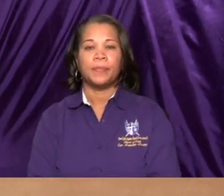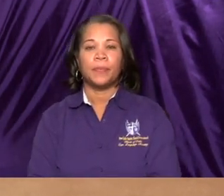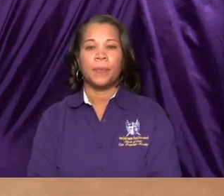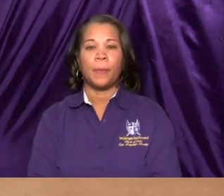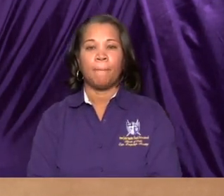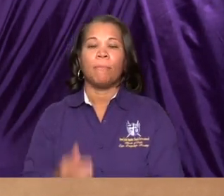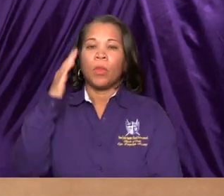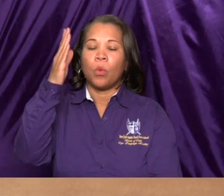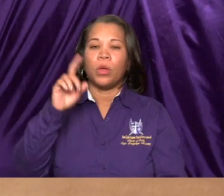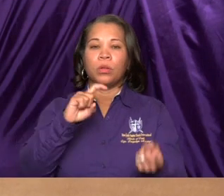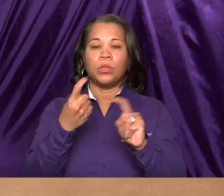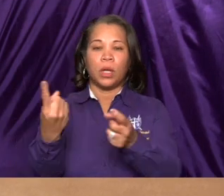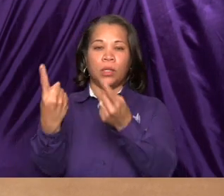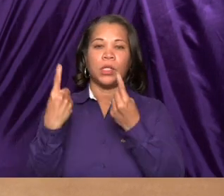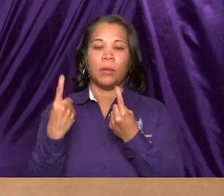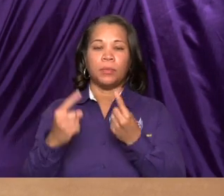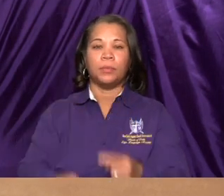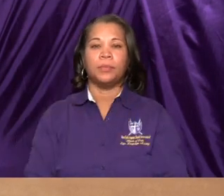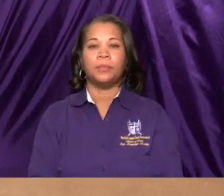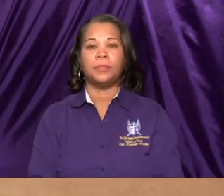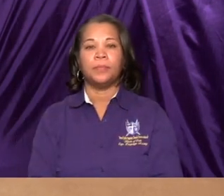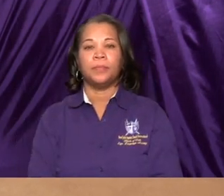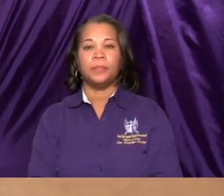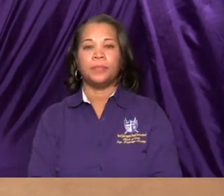will change come?